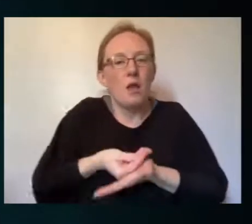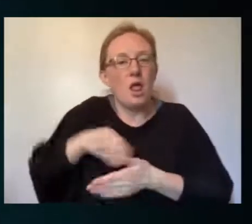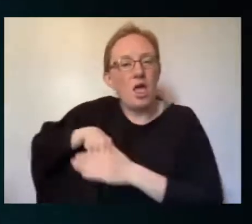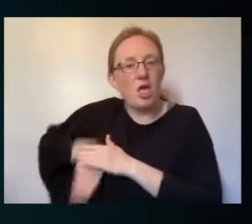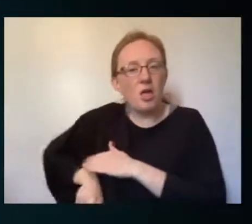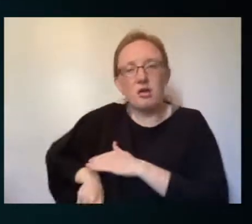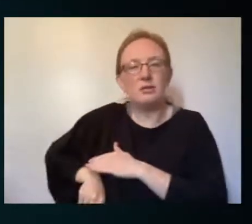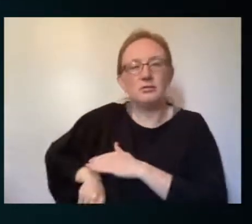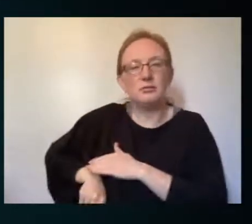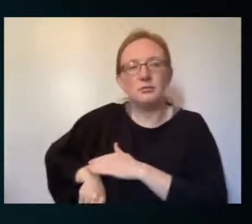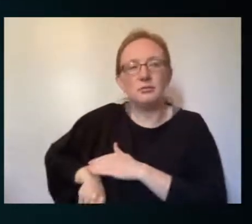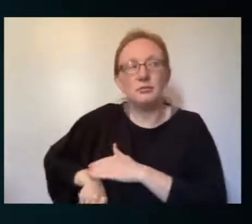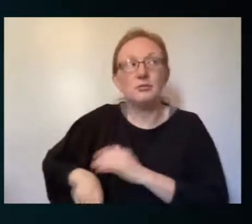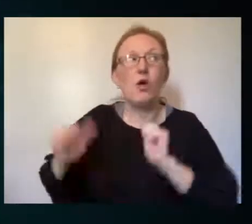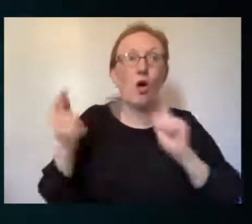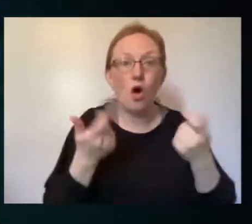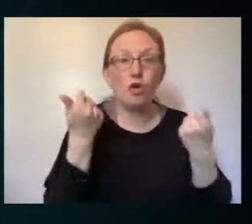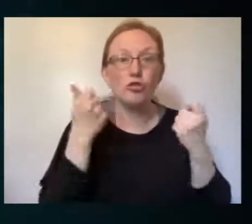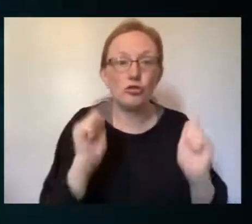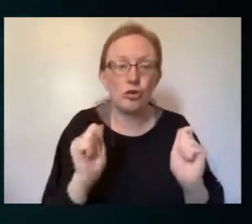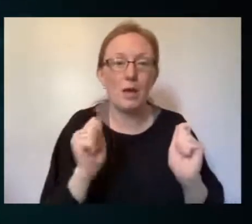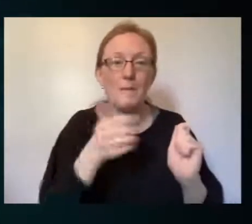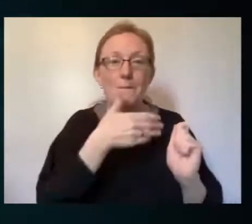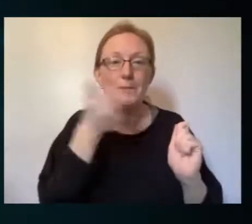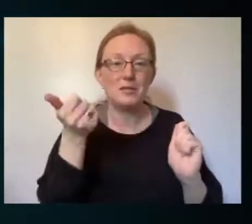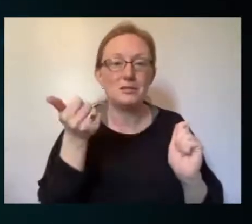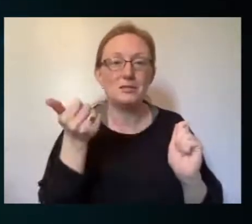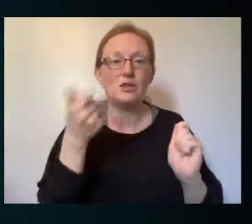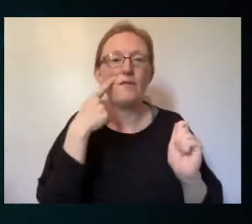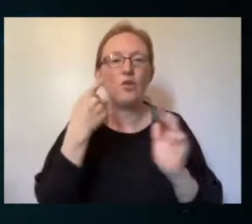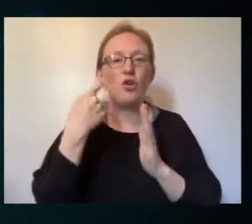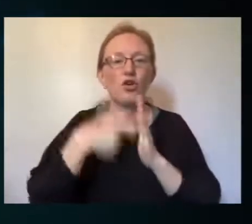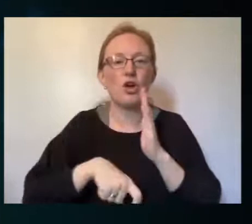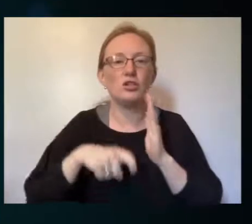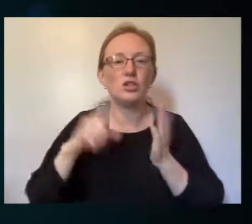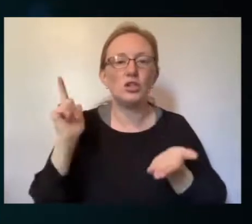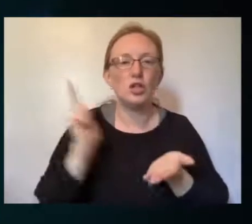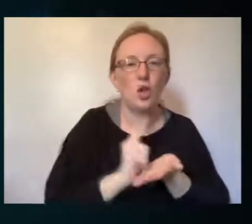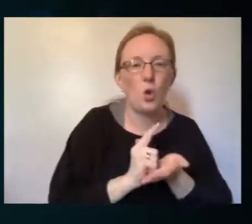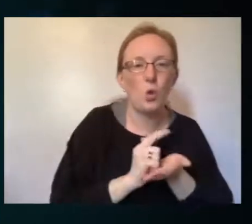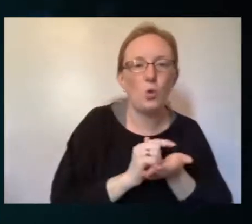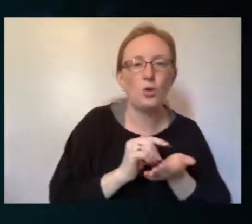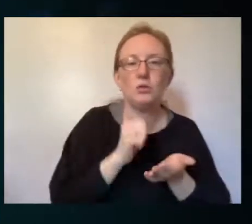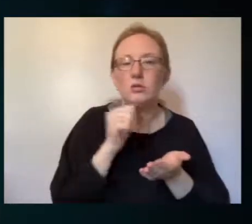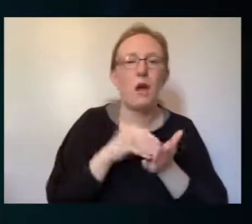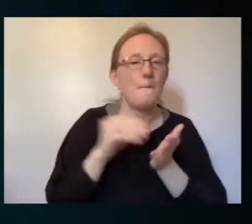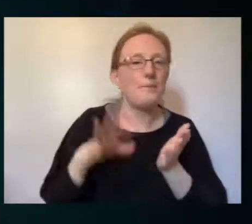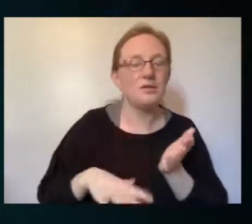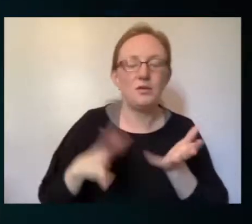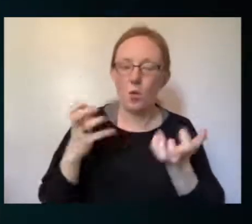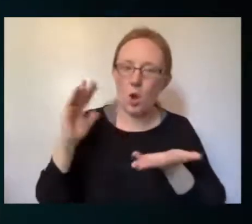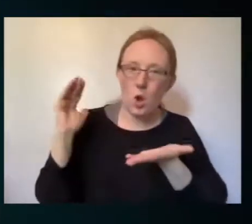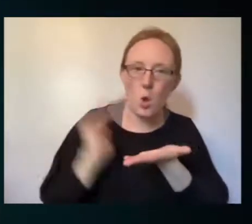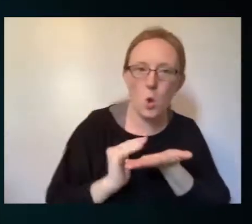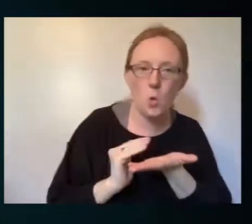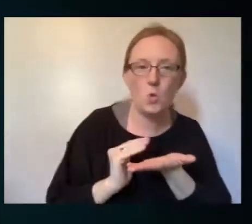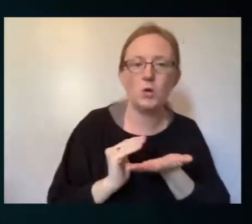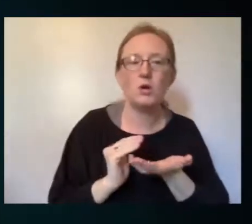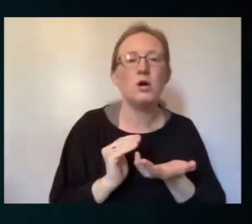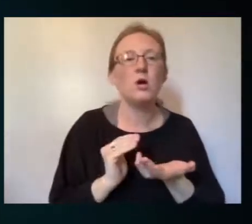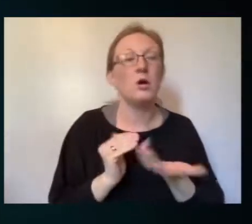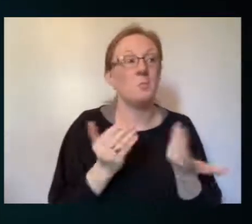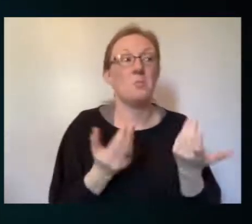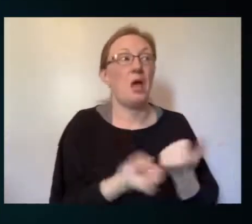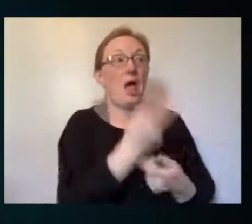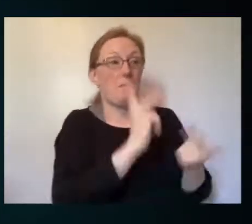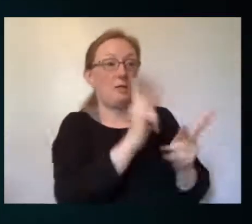screw people. In fact, everyone's doing all their very best to keep costs as low as possible. And we never know how many registrations we're